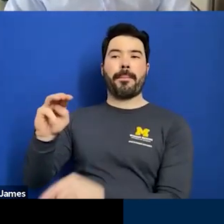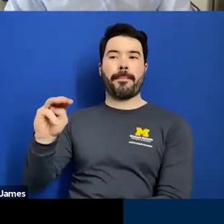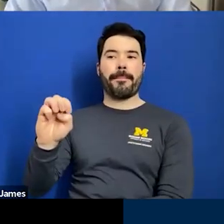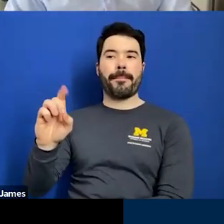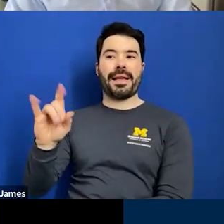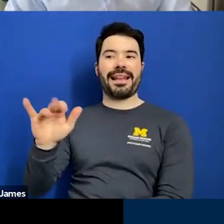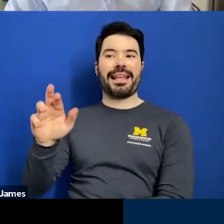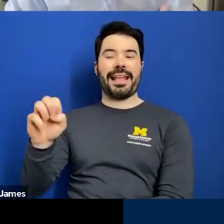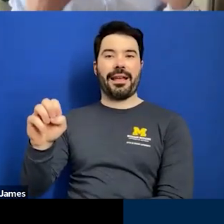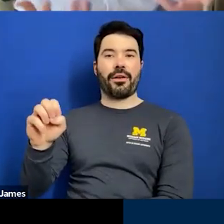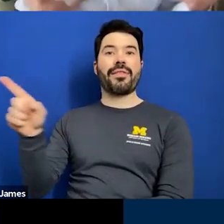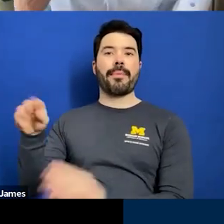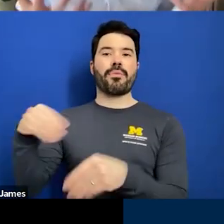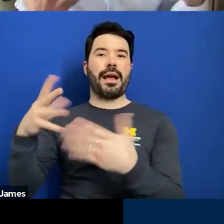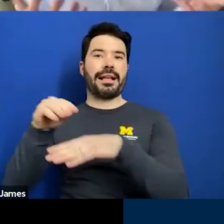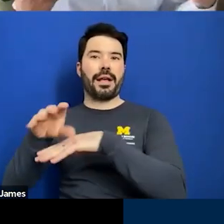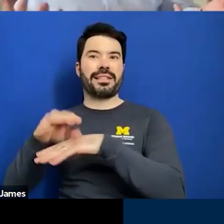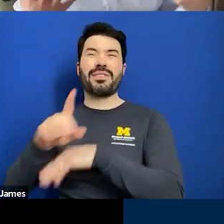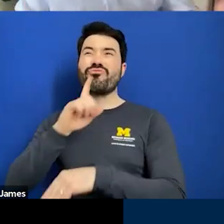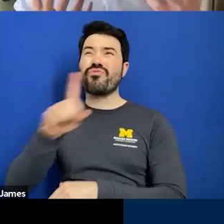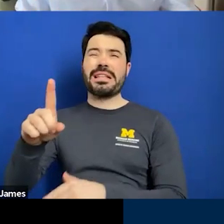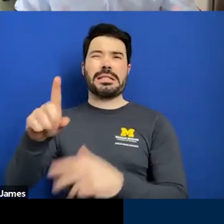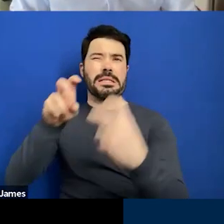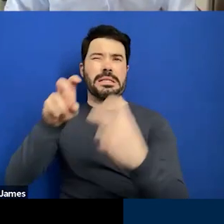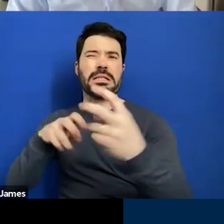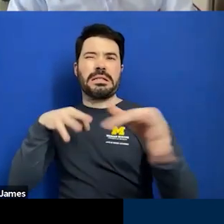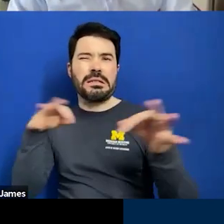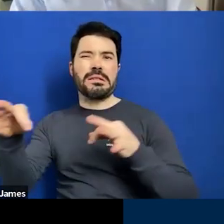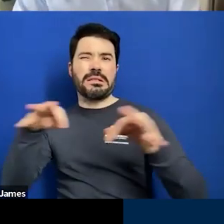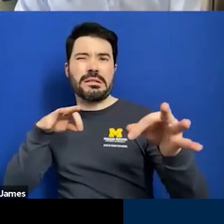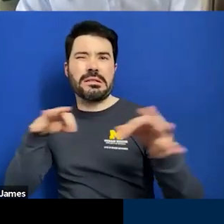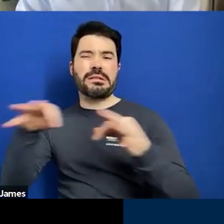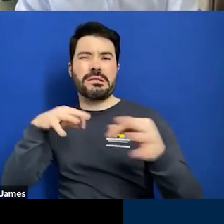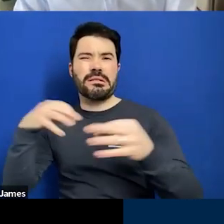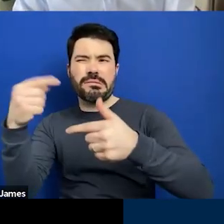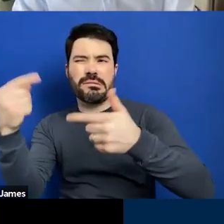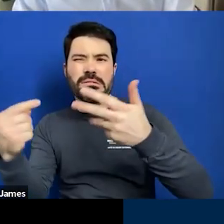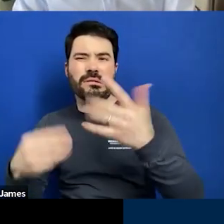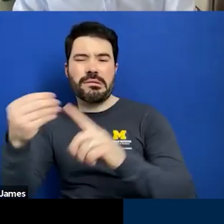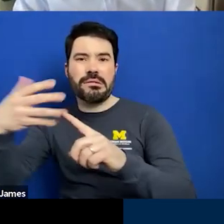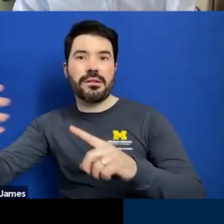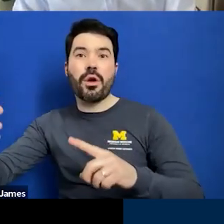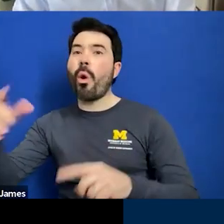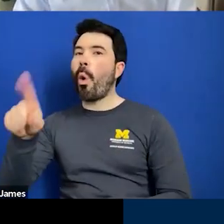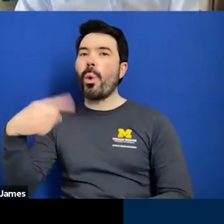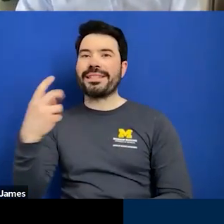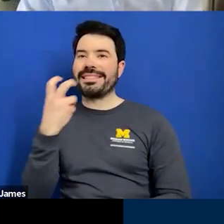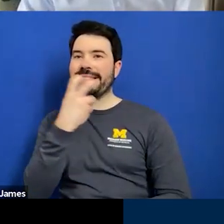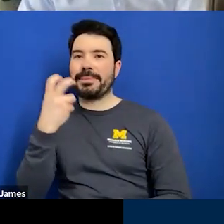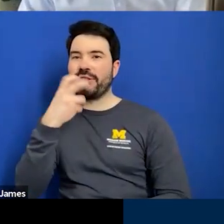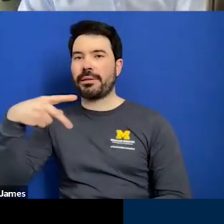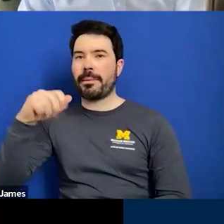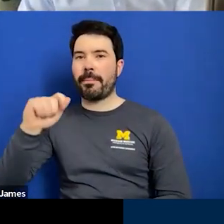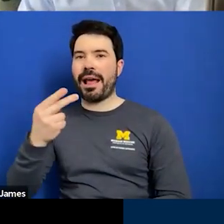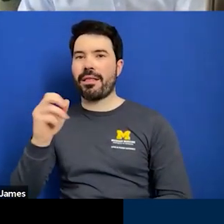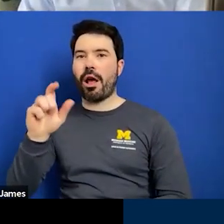providing counseling for hearing loss, like really in-depth, in-the-weeds counseling. Only speech pathologists can receive reimbursement for that. So that is